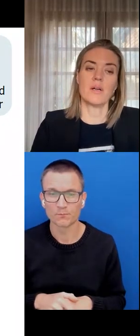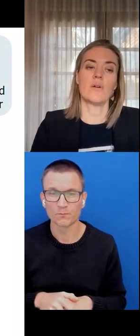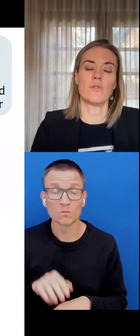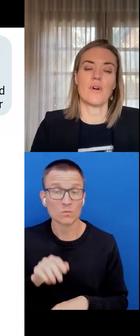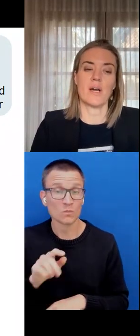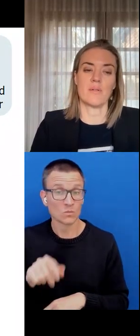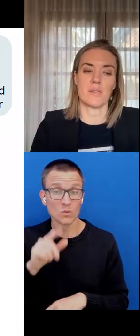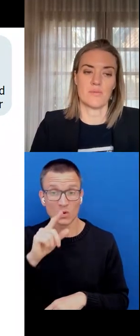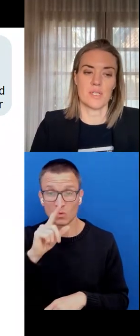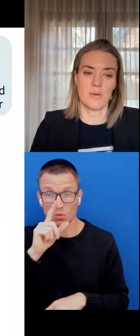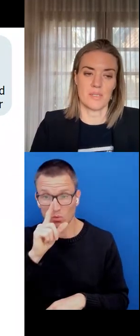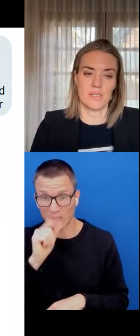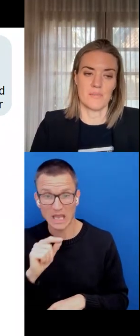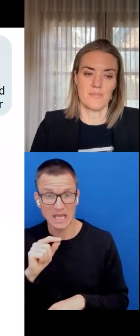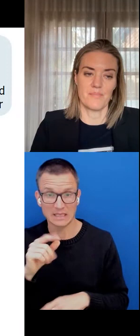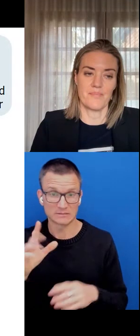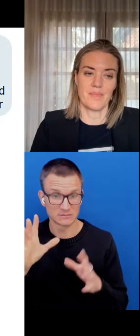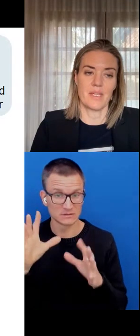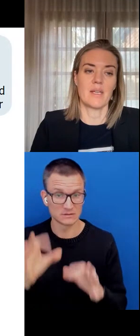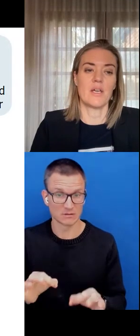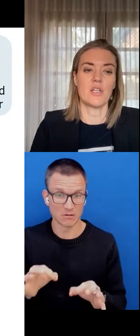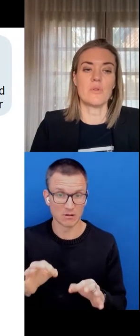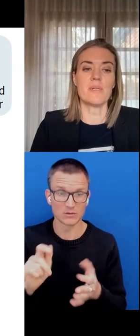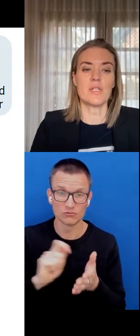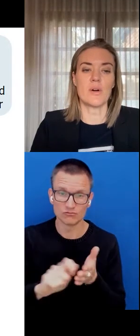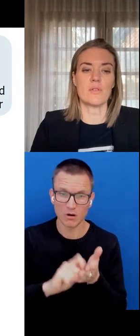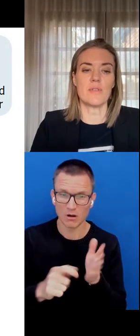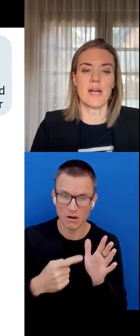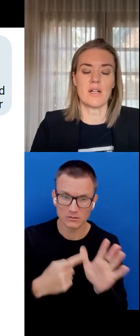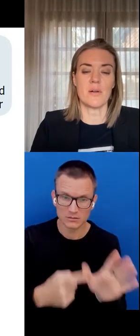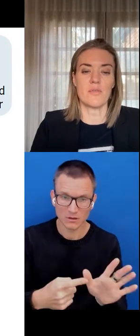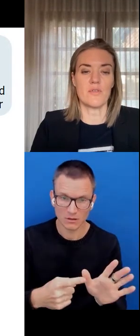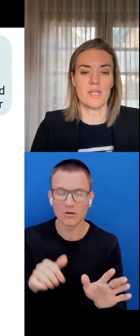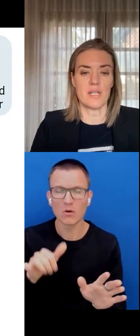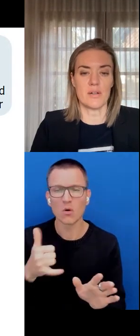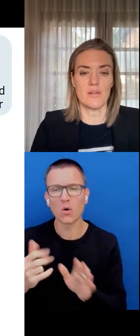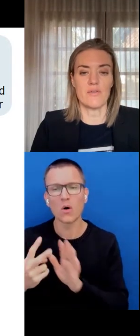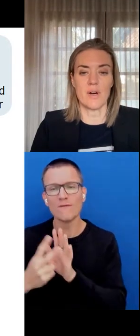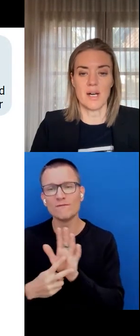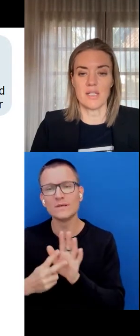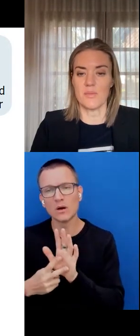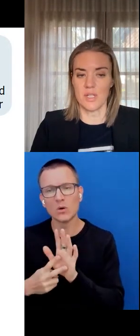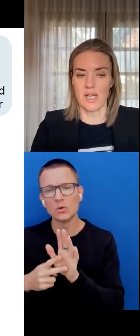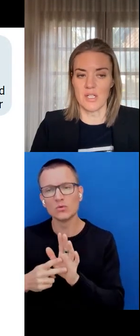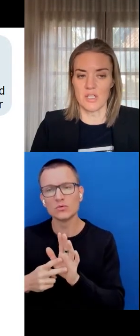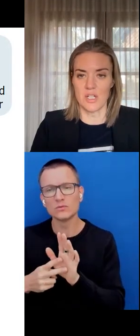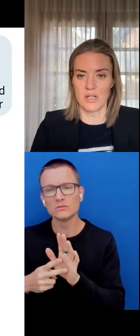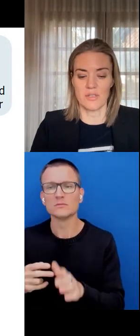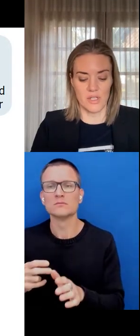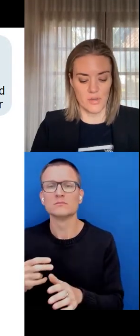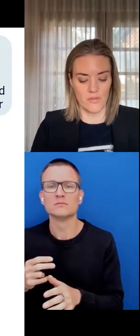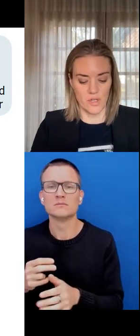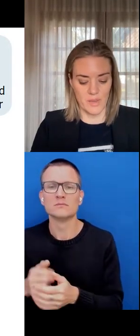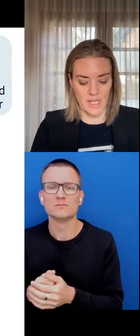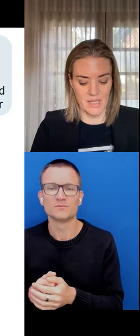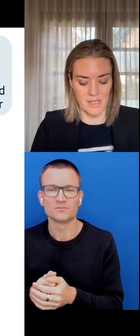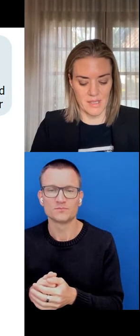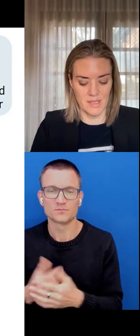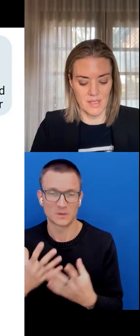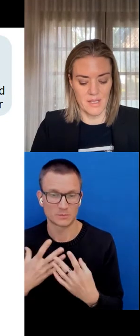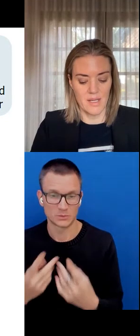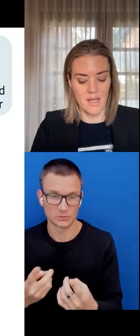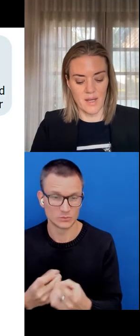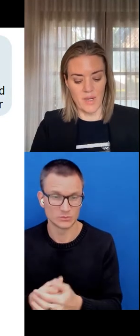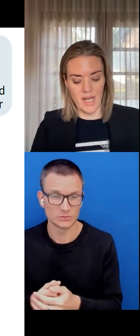camera, or via written response. You will be told of the outcome of your video via the communication channel that you have